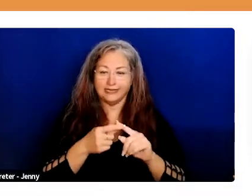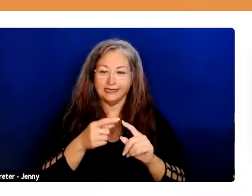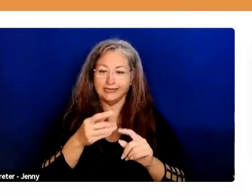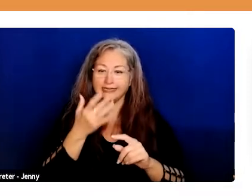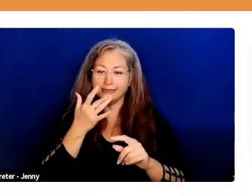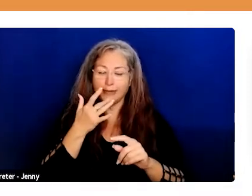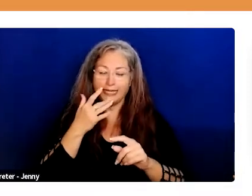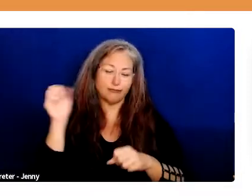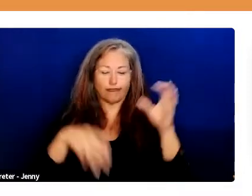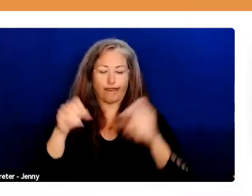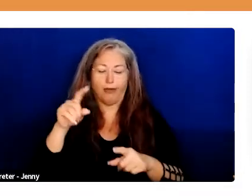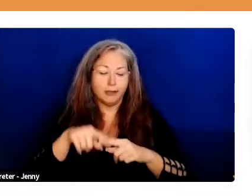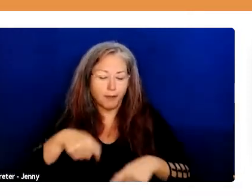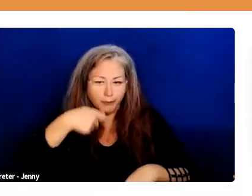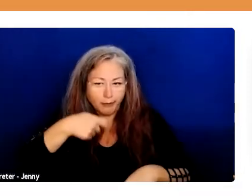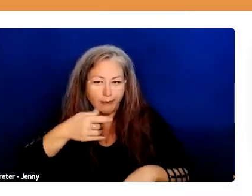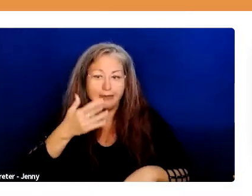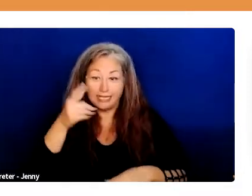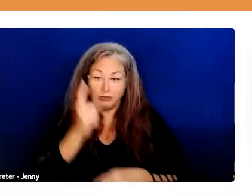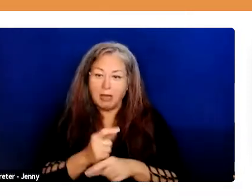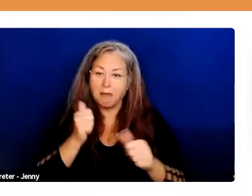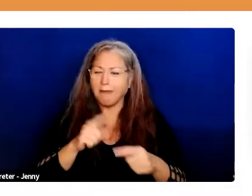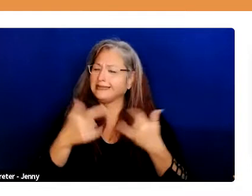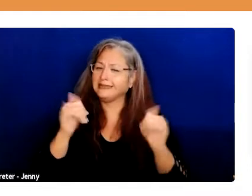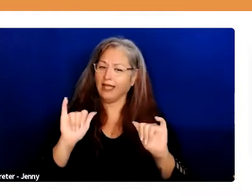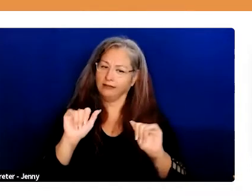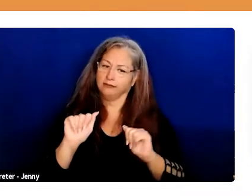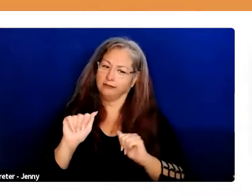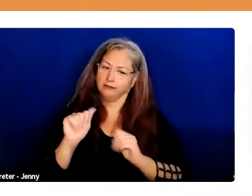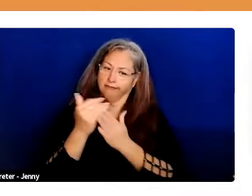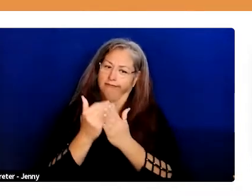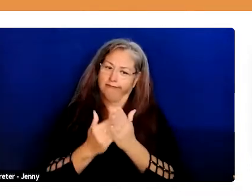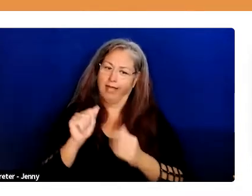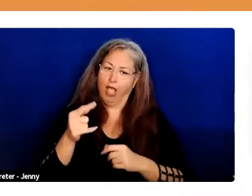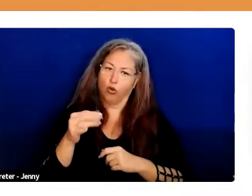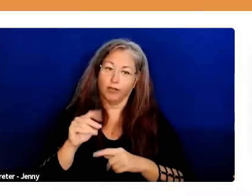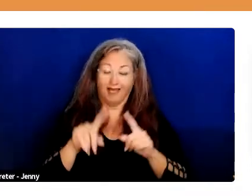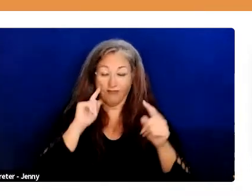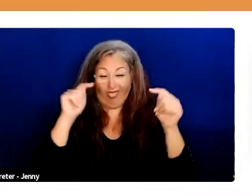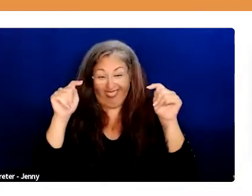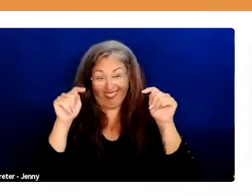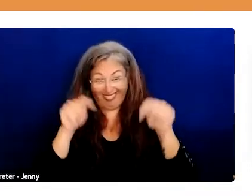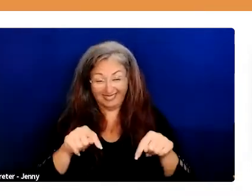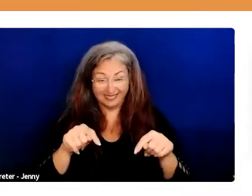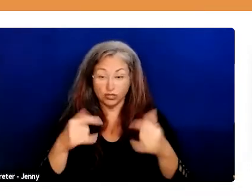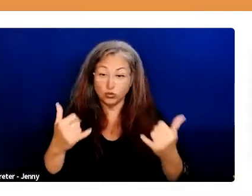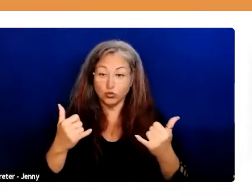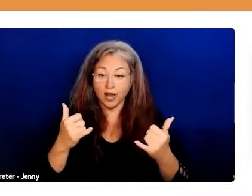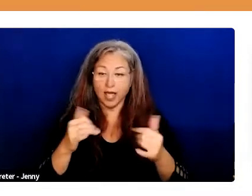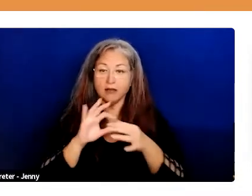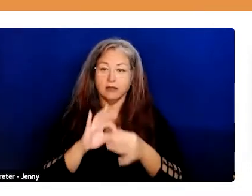things taste right. But at any rate, it's still an algorithm, right? But in this case, specifically, and today, we'll be talking